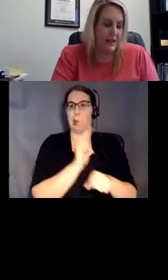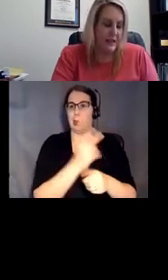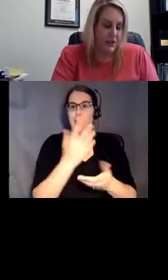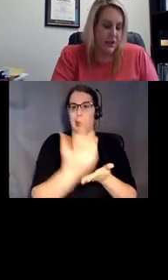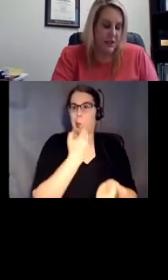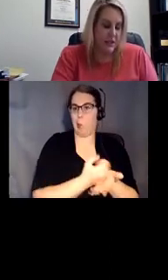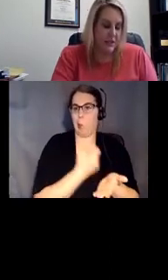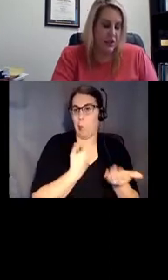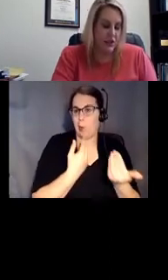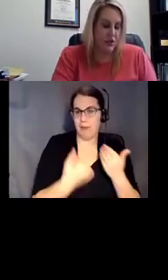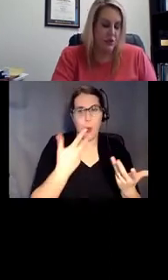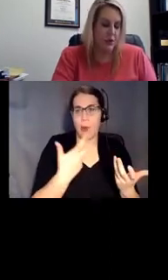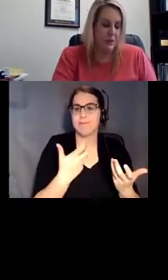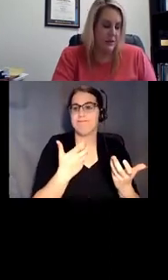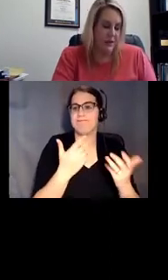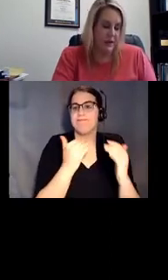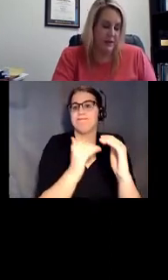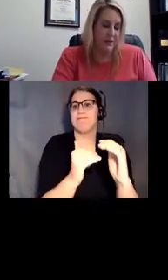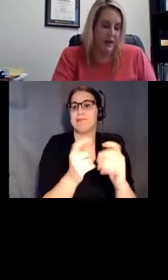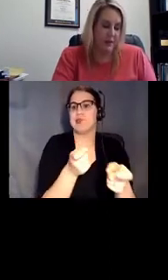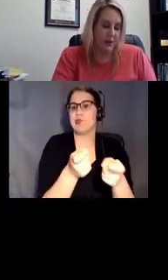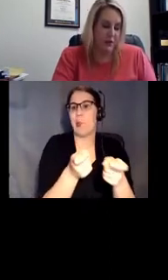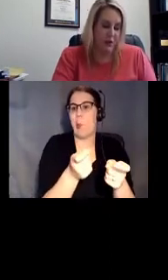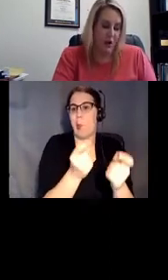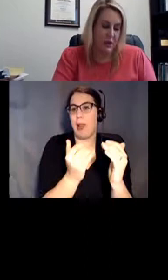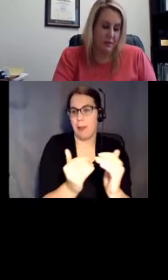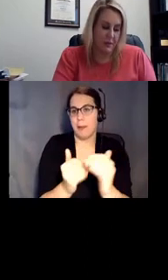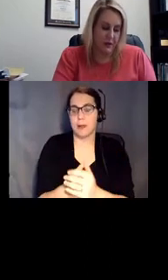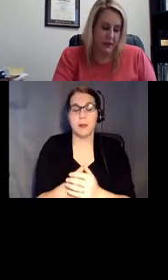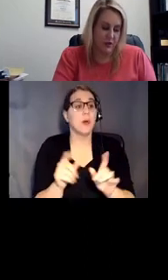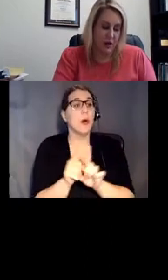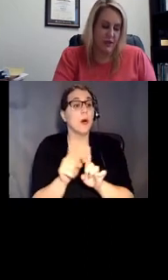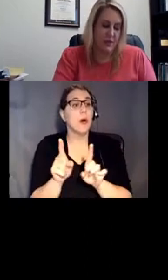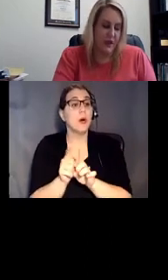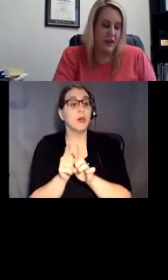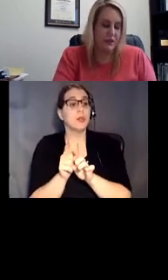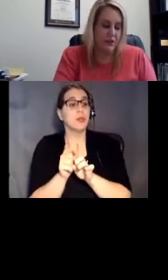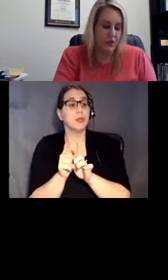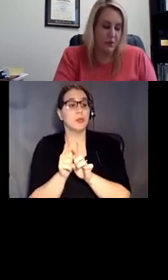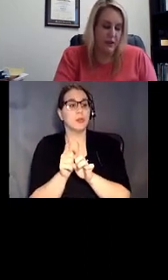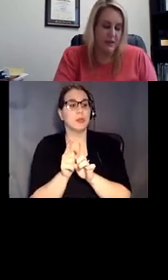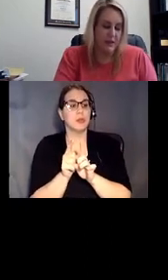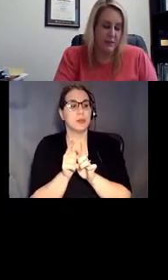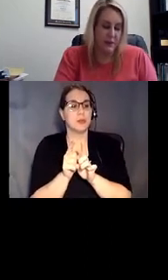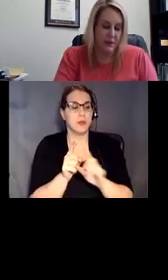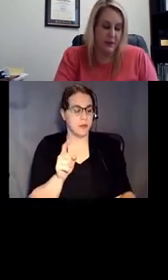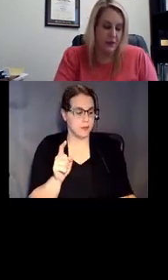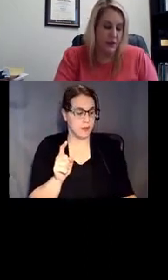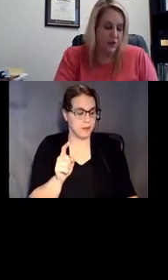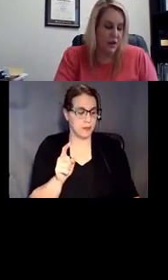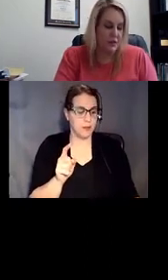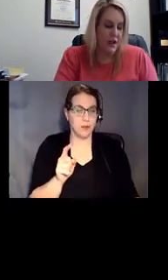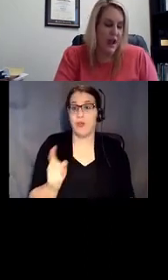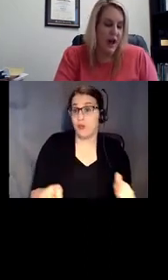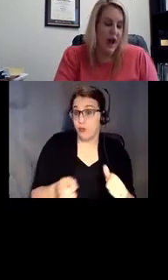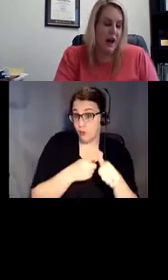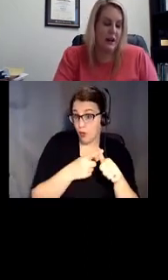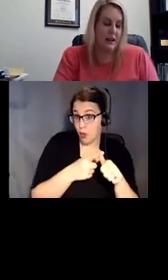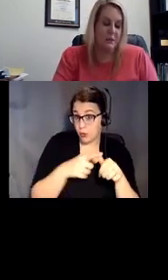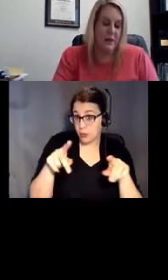And in addition to the benefits available to all supplemental needs trusts, funding of a first party supplemental needs